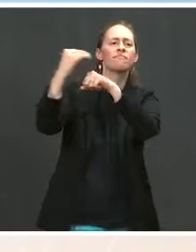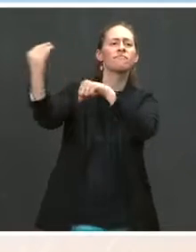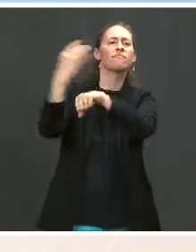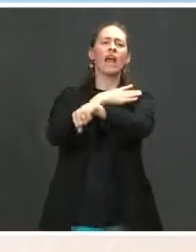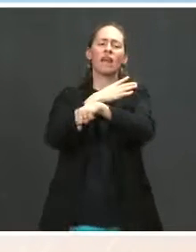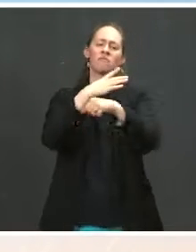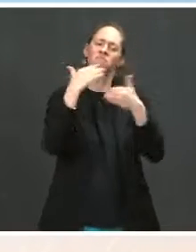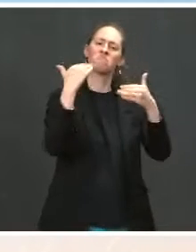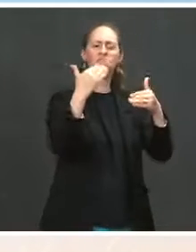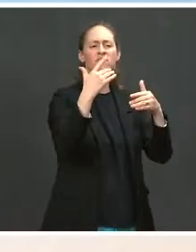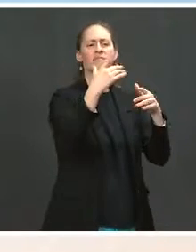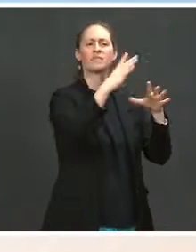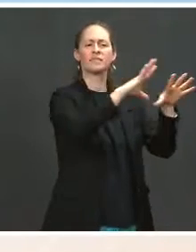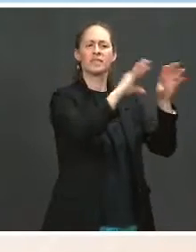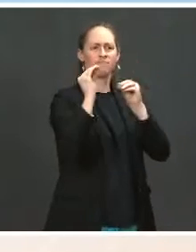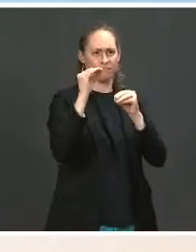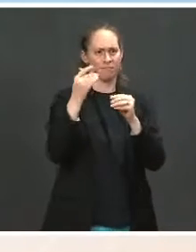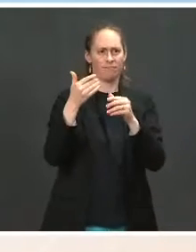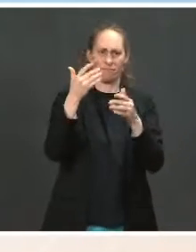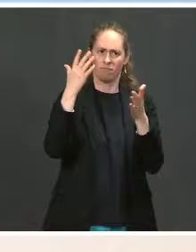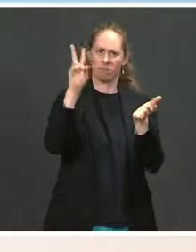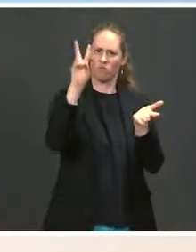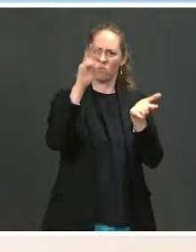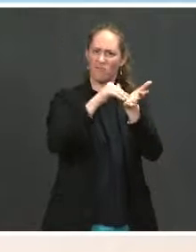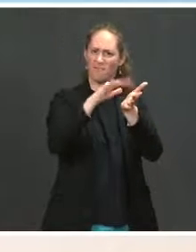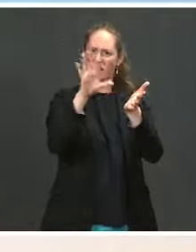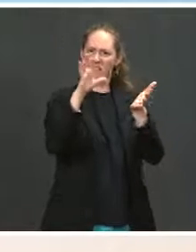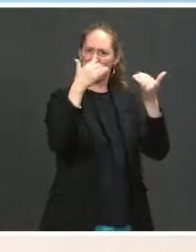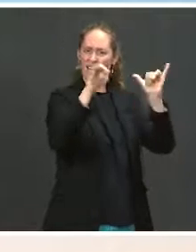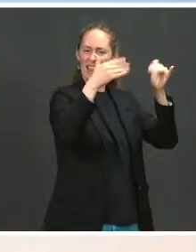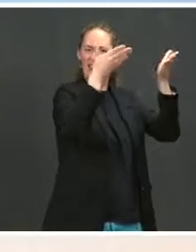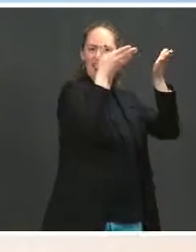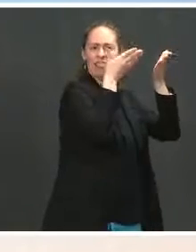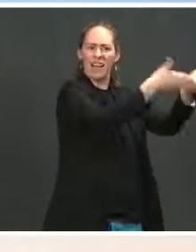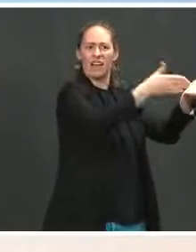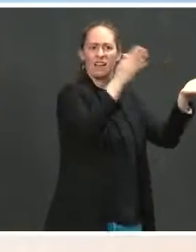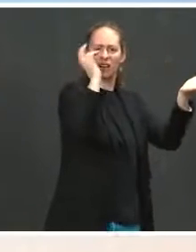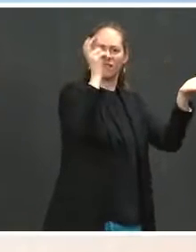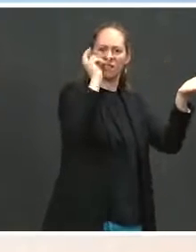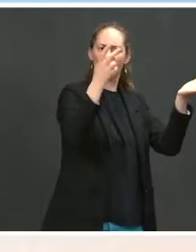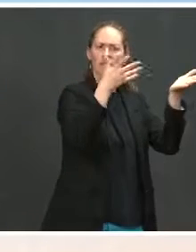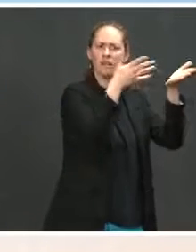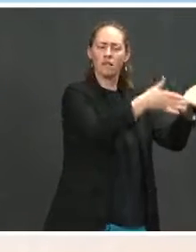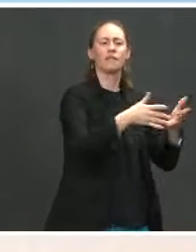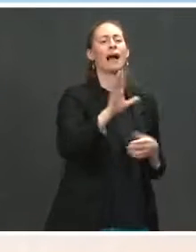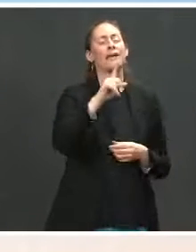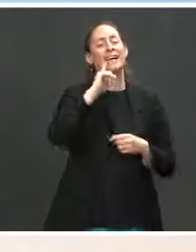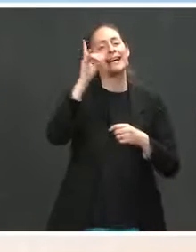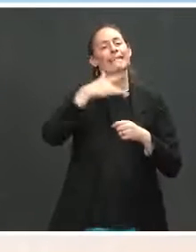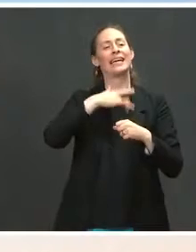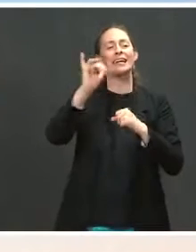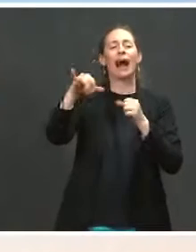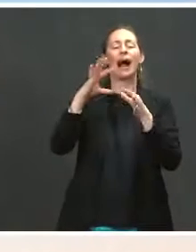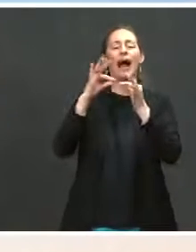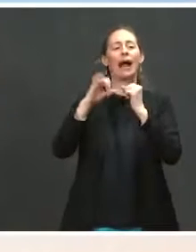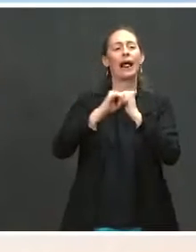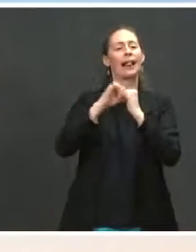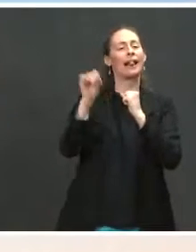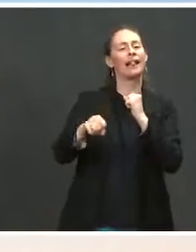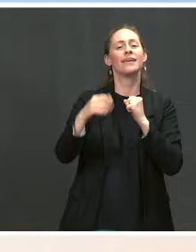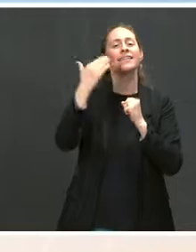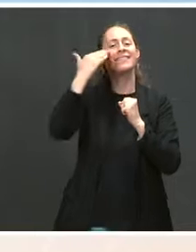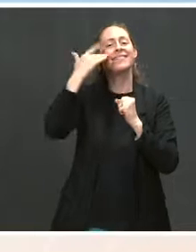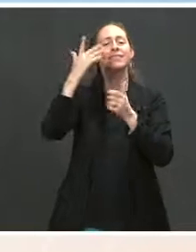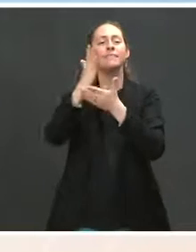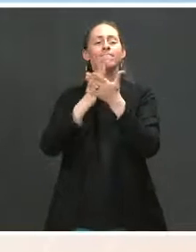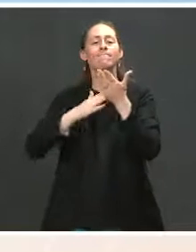2,500 troops on the ground in Afghanistan? Well, I think that's an overcharacterization of every military leader, and I don't think they've all provided